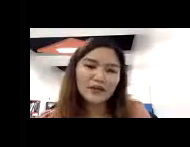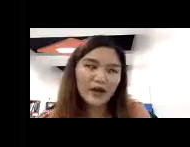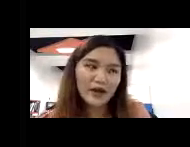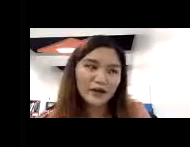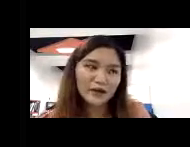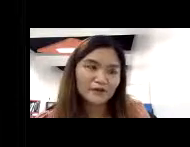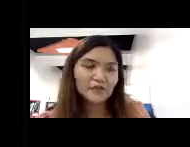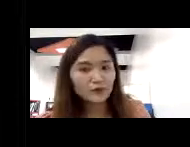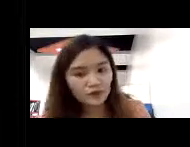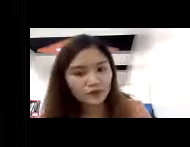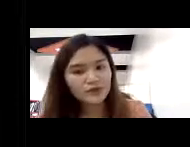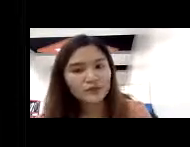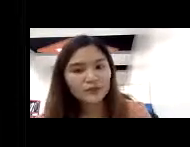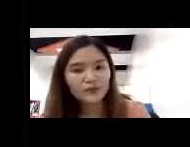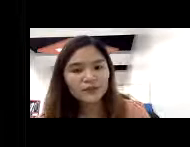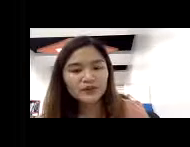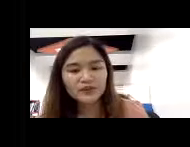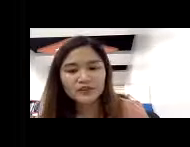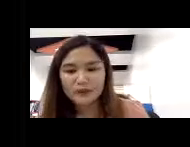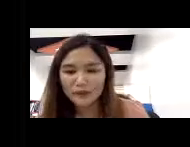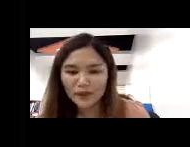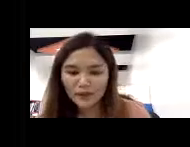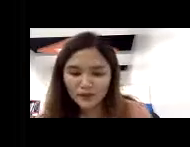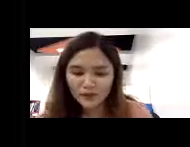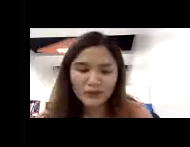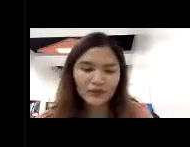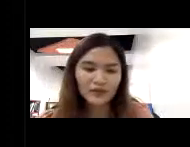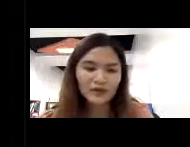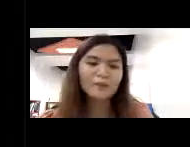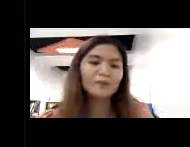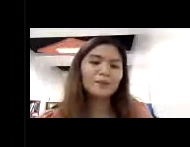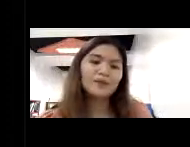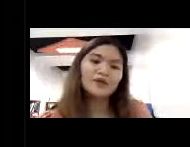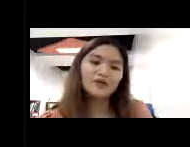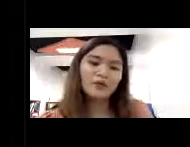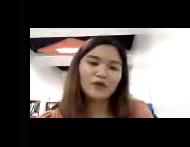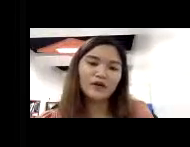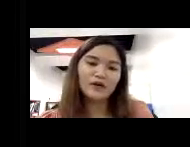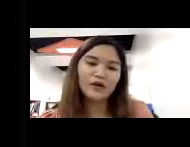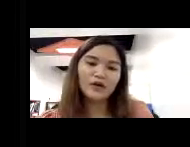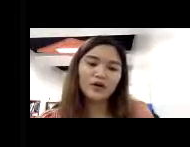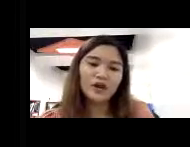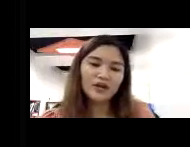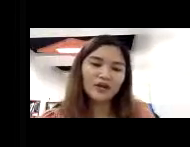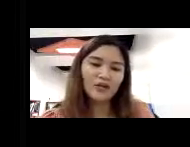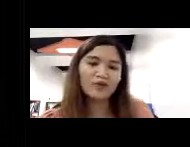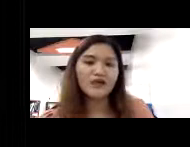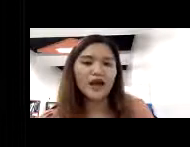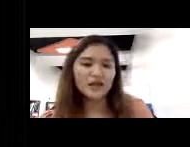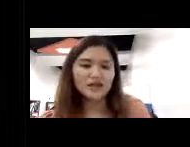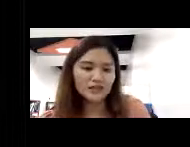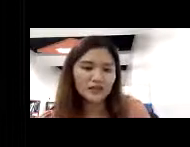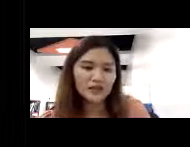we have Star Books, yun nga po yung i-discuss mamaya for topic 3 for online and